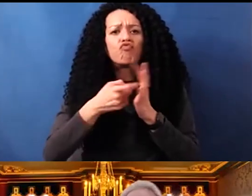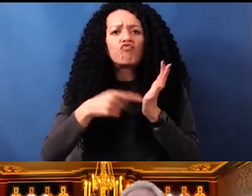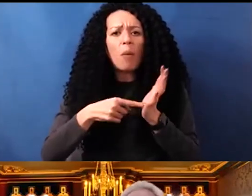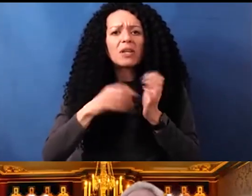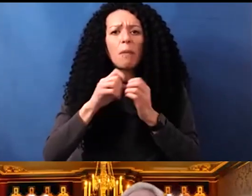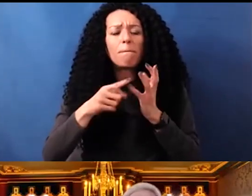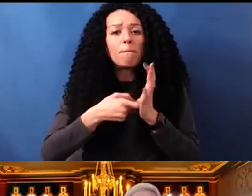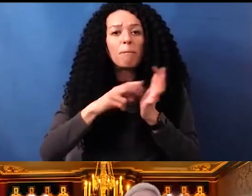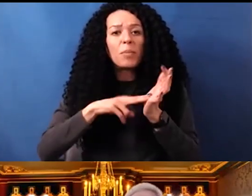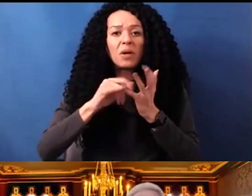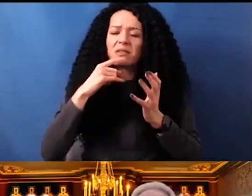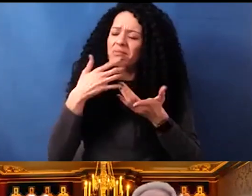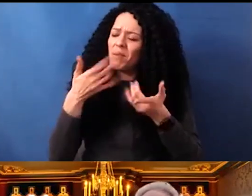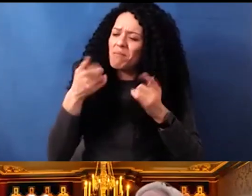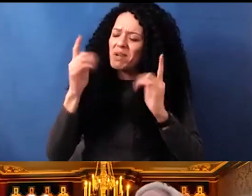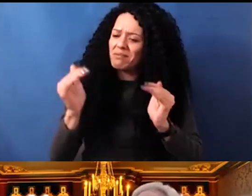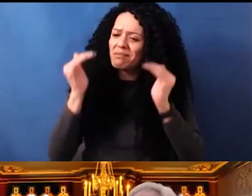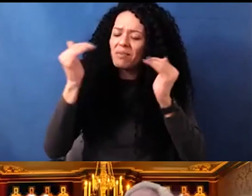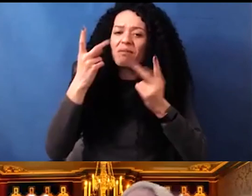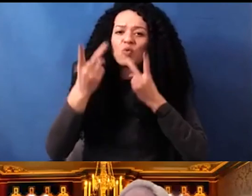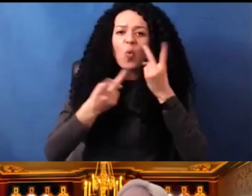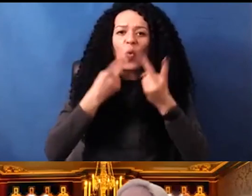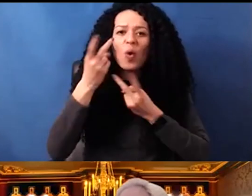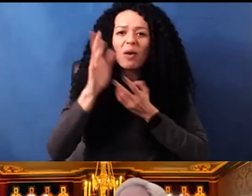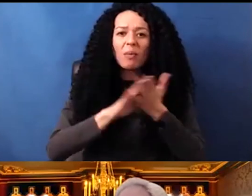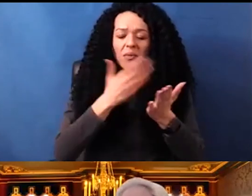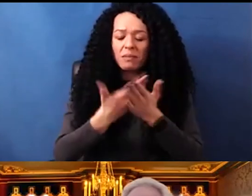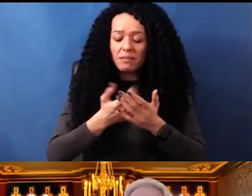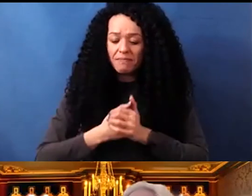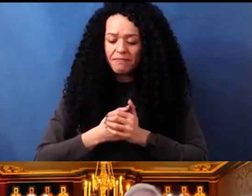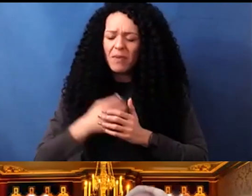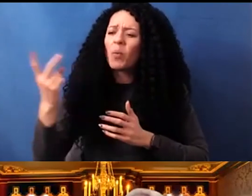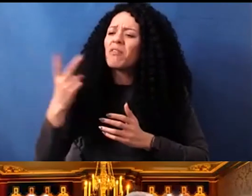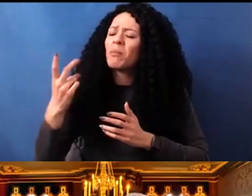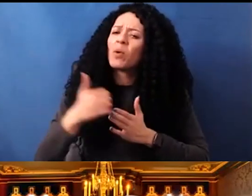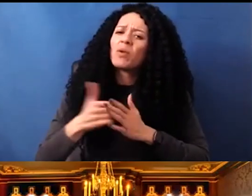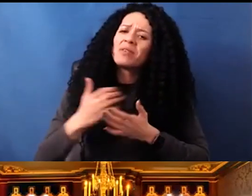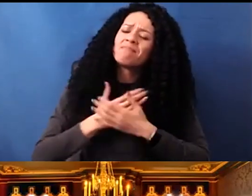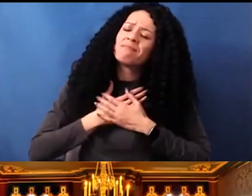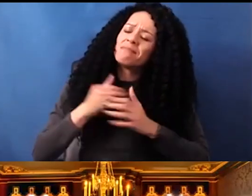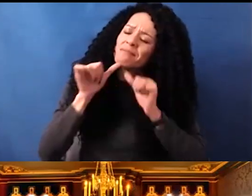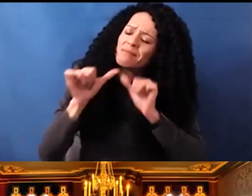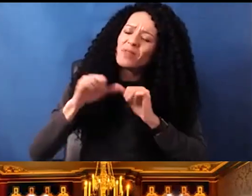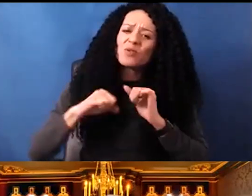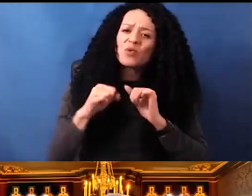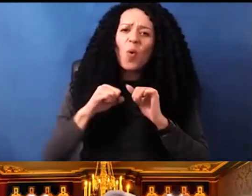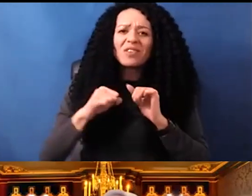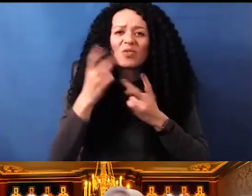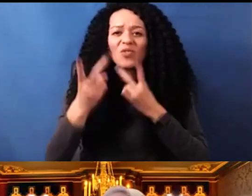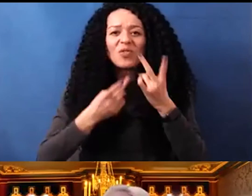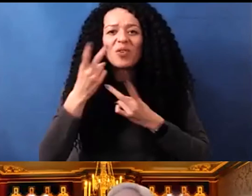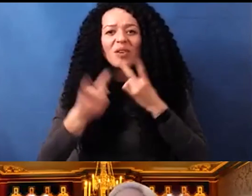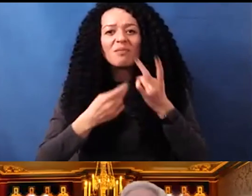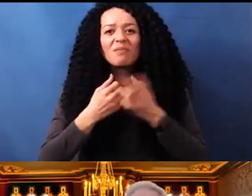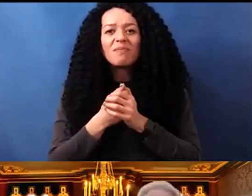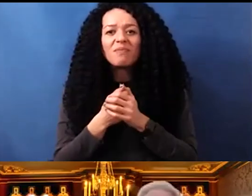indeed the master of song. Oh, we have both always loved the old Scots songs, and her words